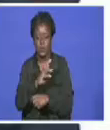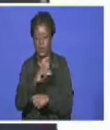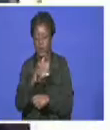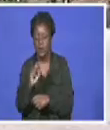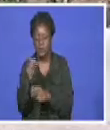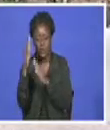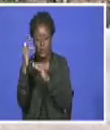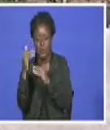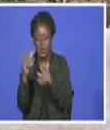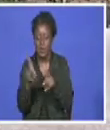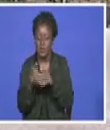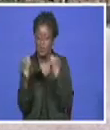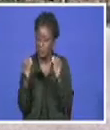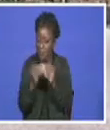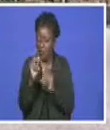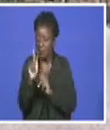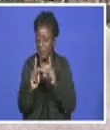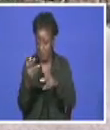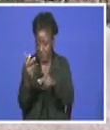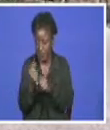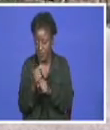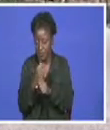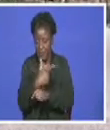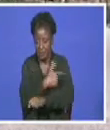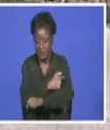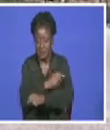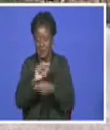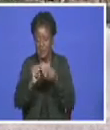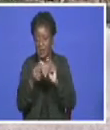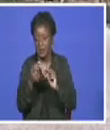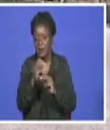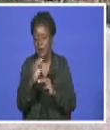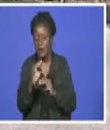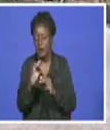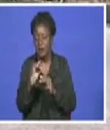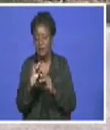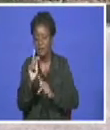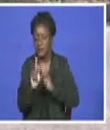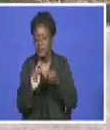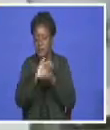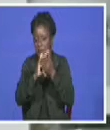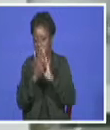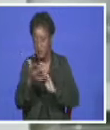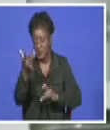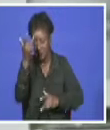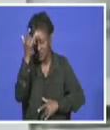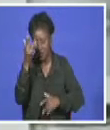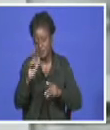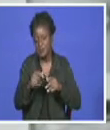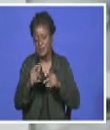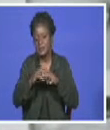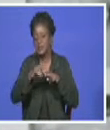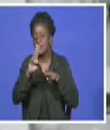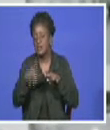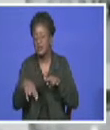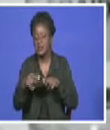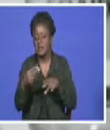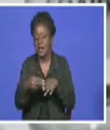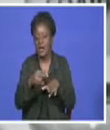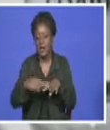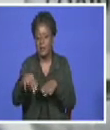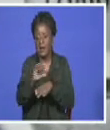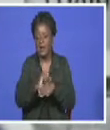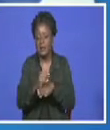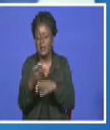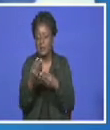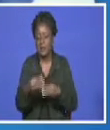more persons are vaccinated, the number of infections decrease. Harbour Island and mainland Eleuthera have been identified by health